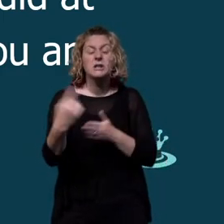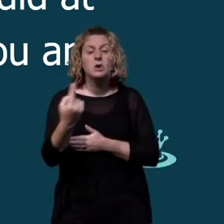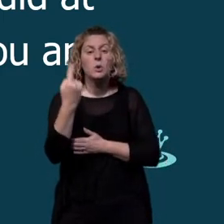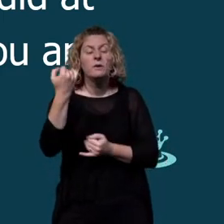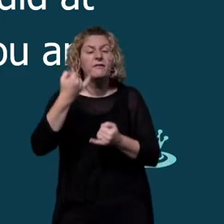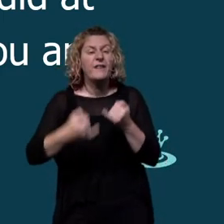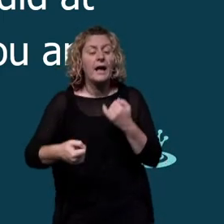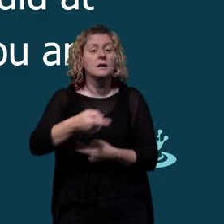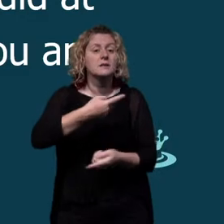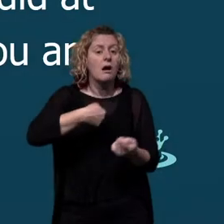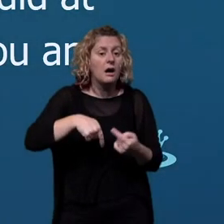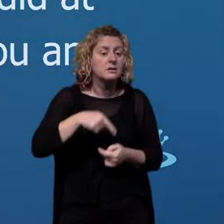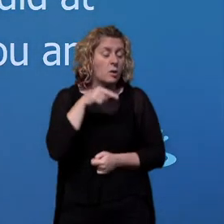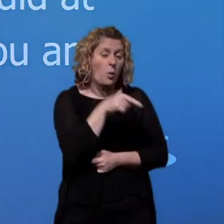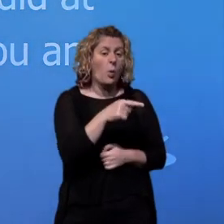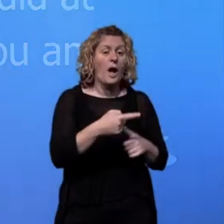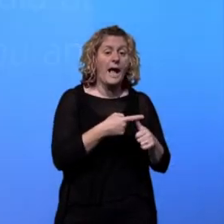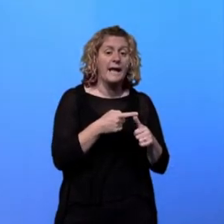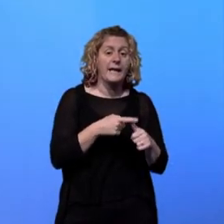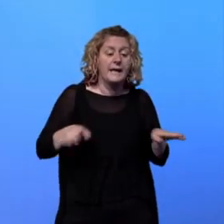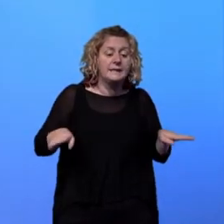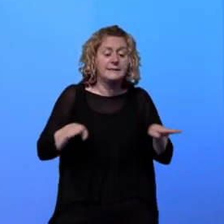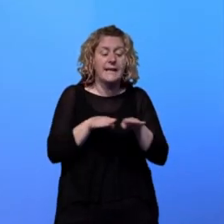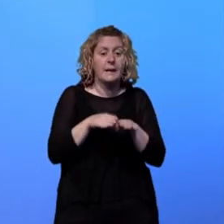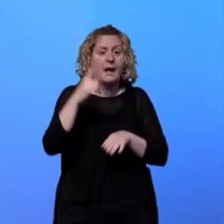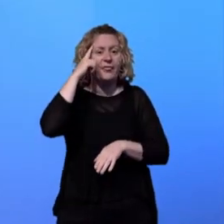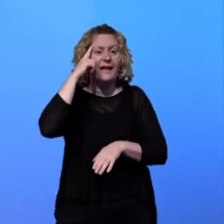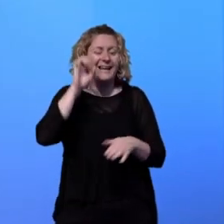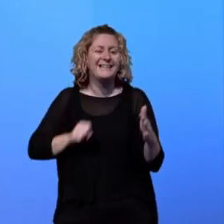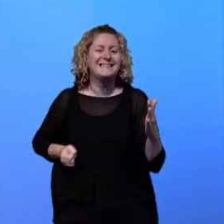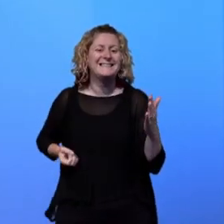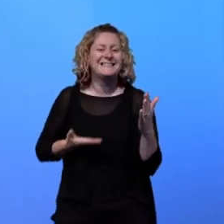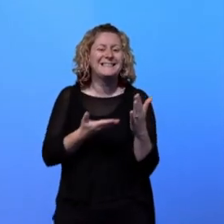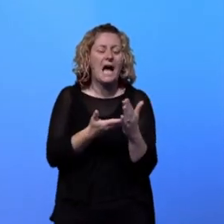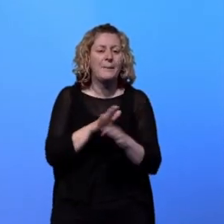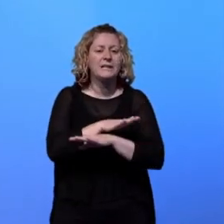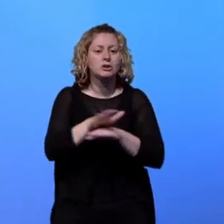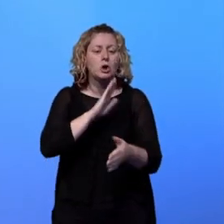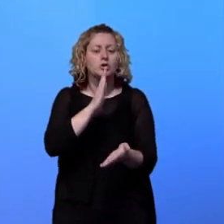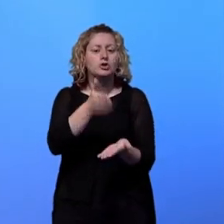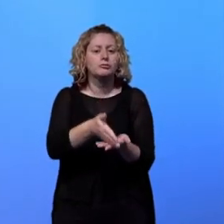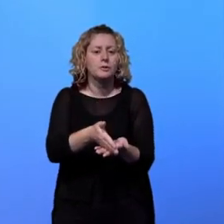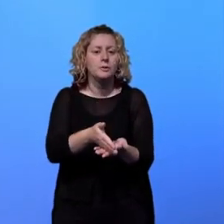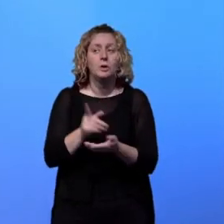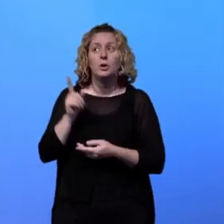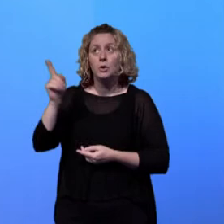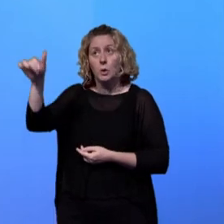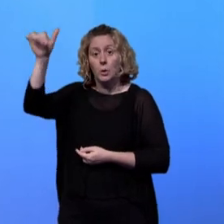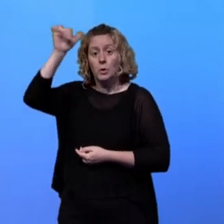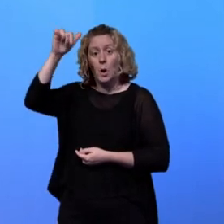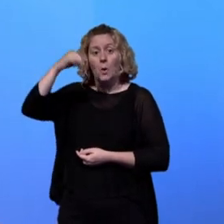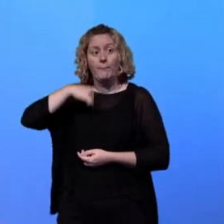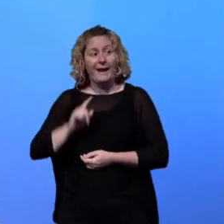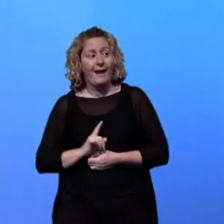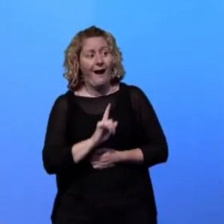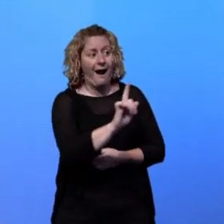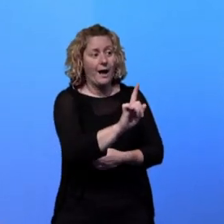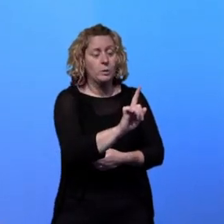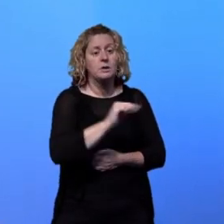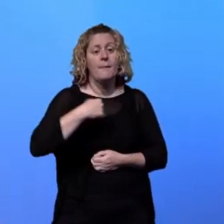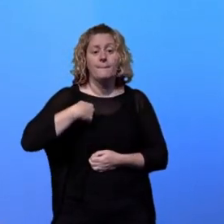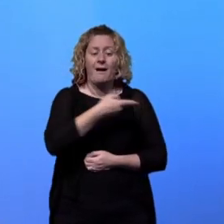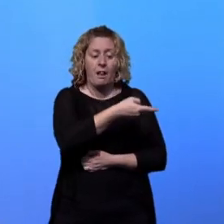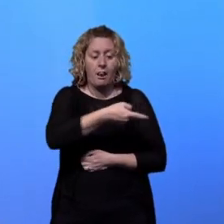Psalm 139, verse 3, not being true. You discern my going out and my lying down. You're familiar with all my